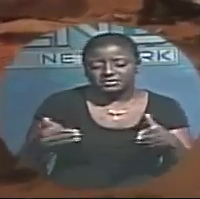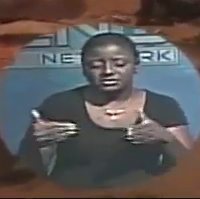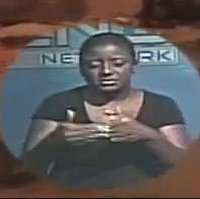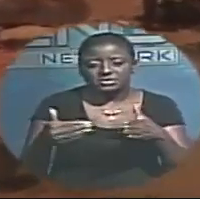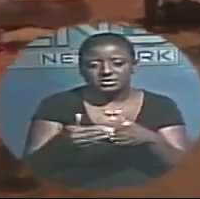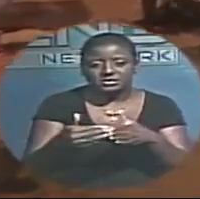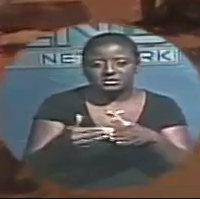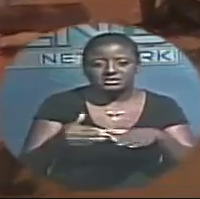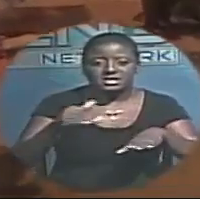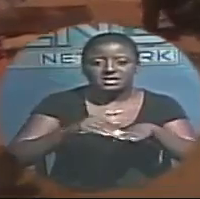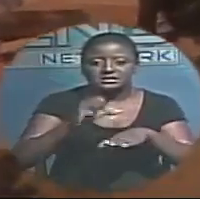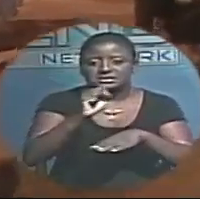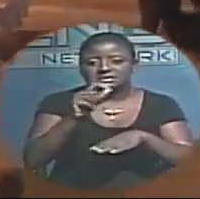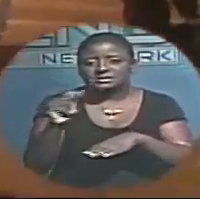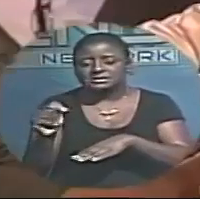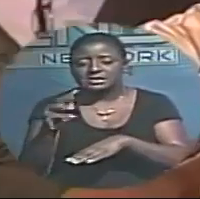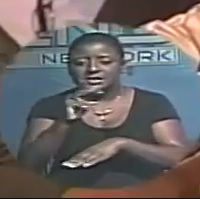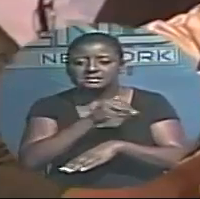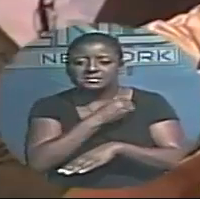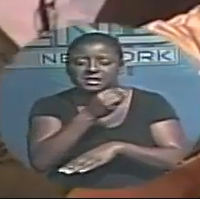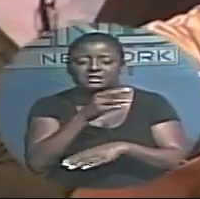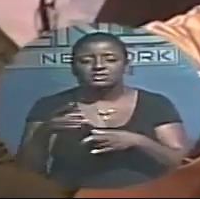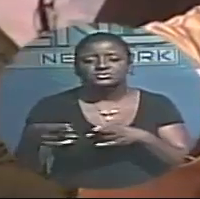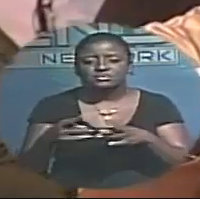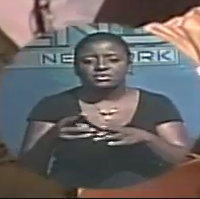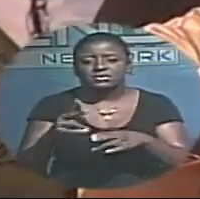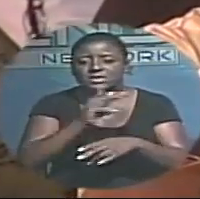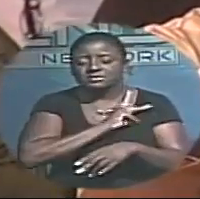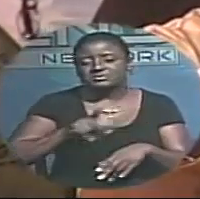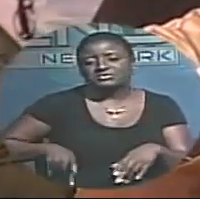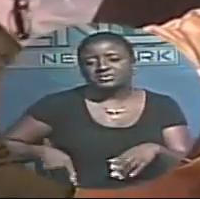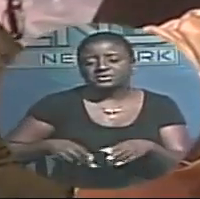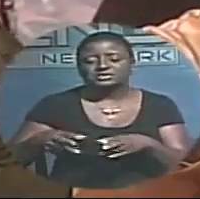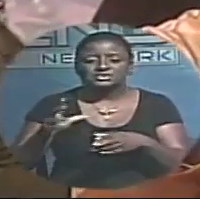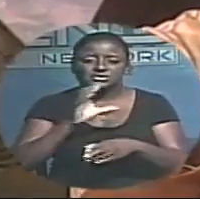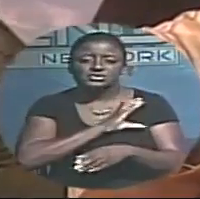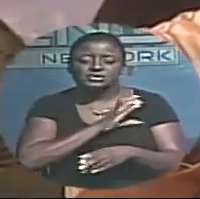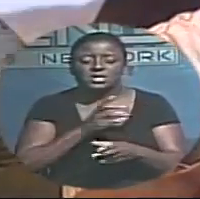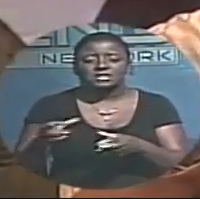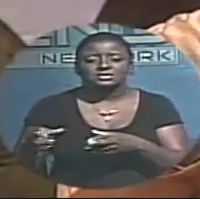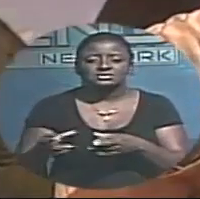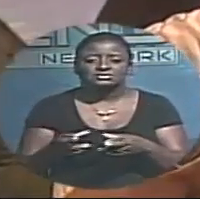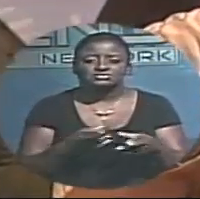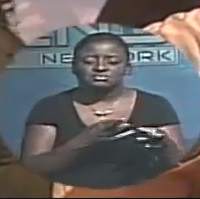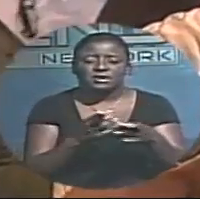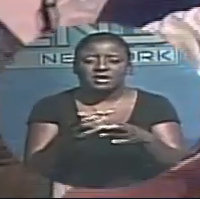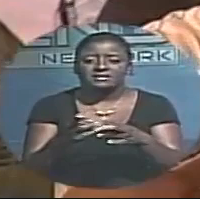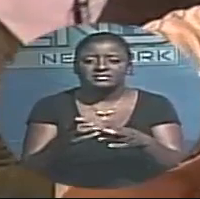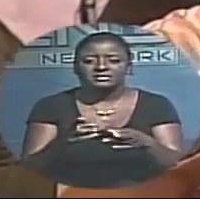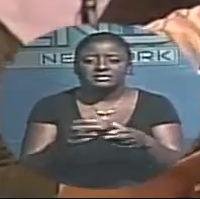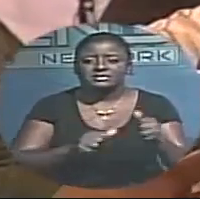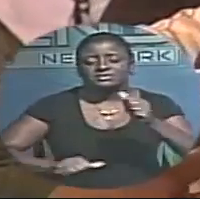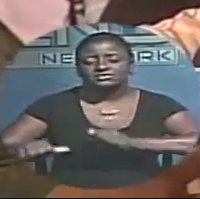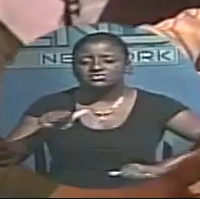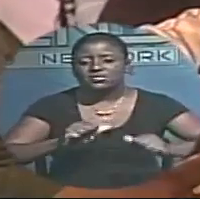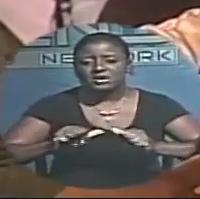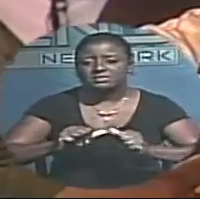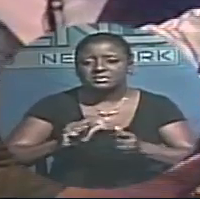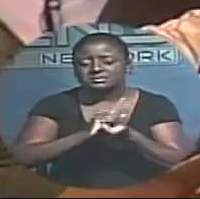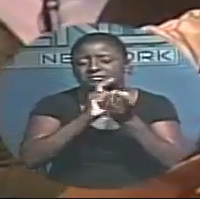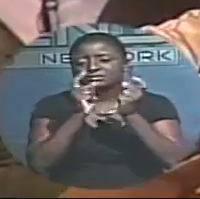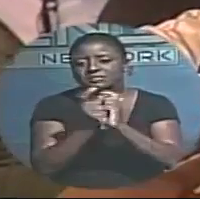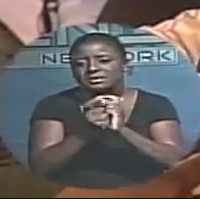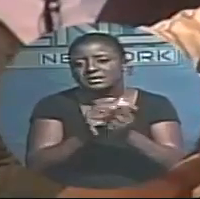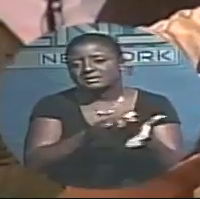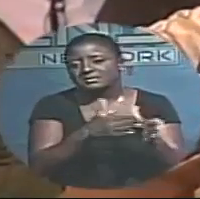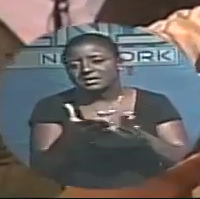Michael's Road and Prince Charles Drive near Burger King, which happened to be under construction, that the drama took a fatal turn. The passenger of